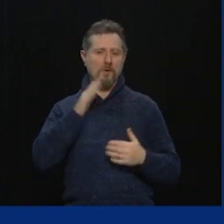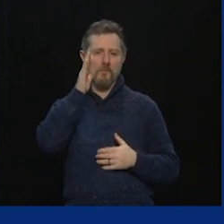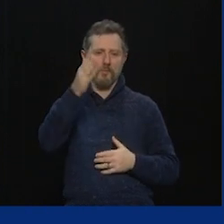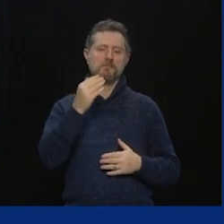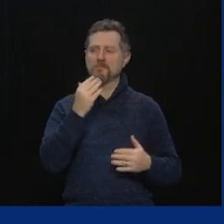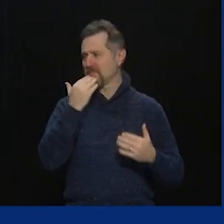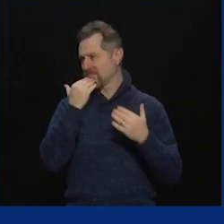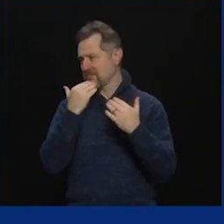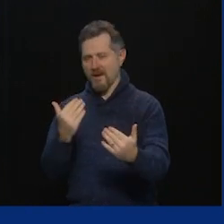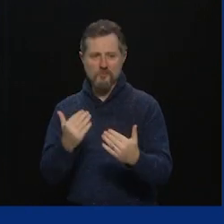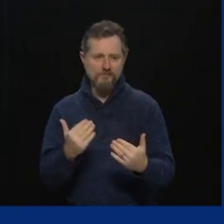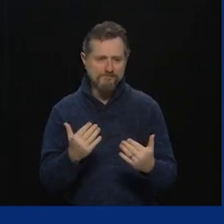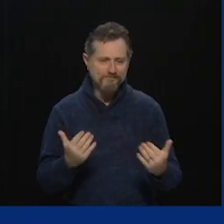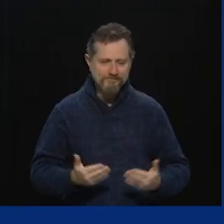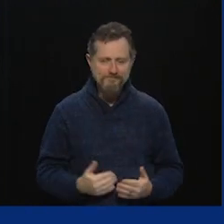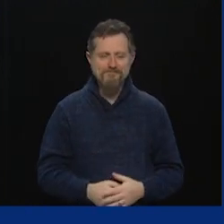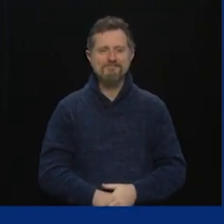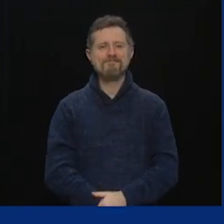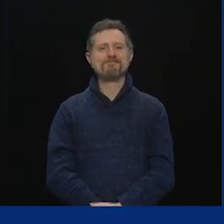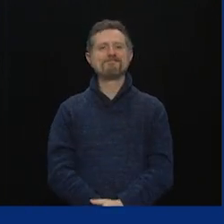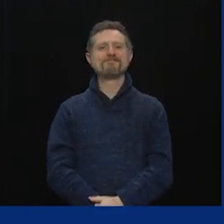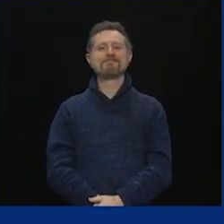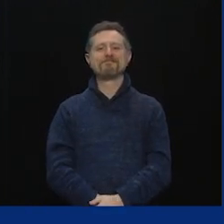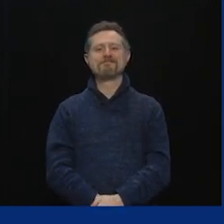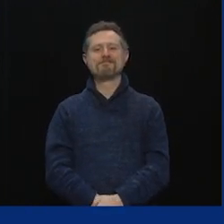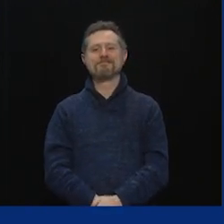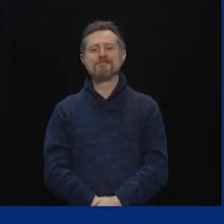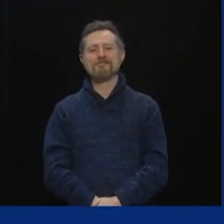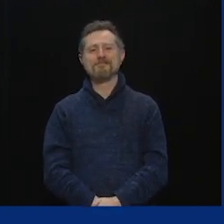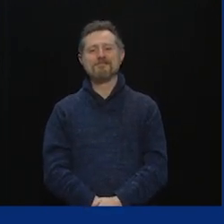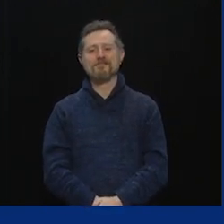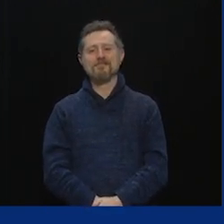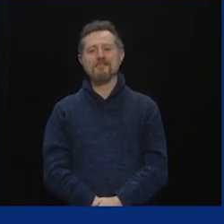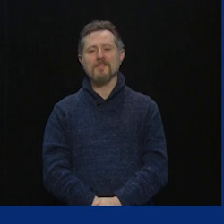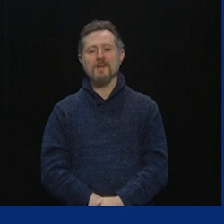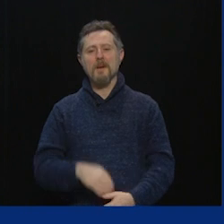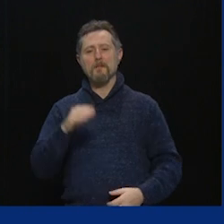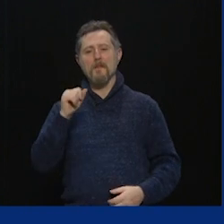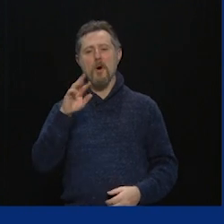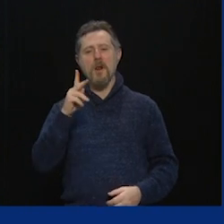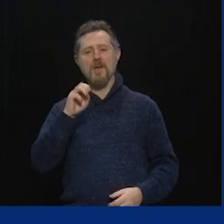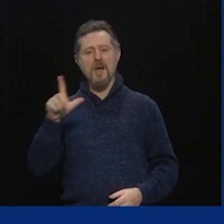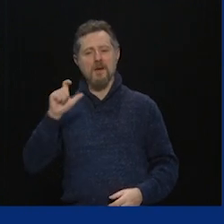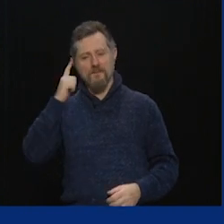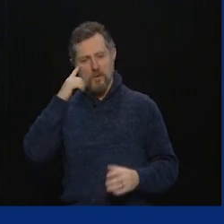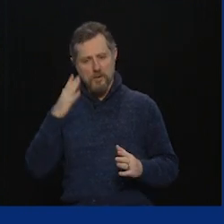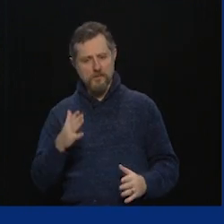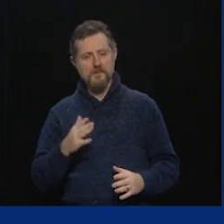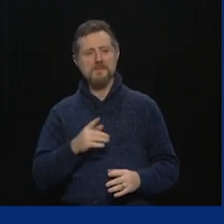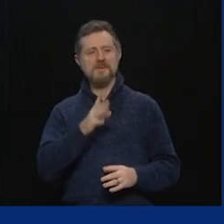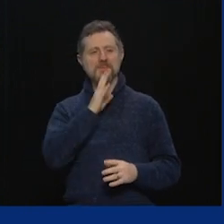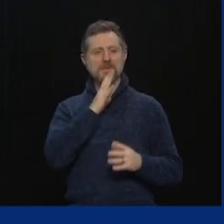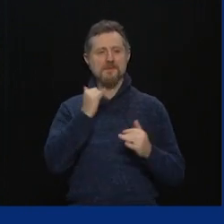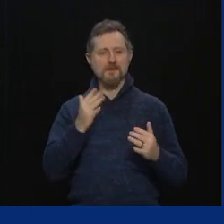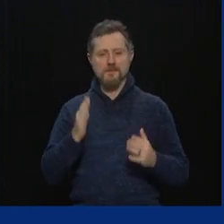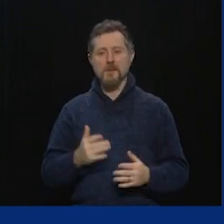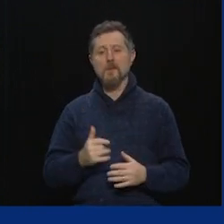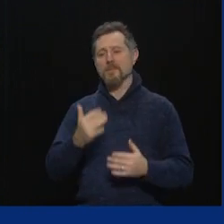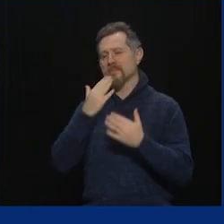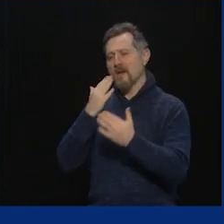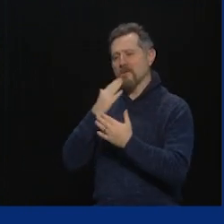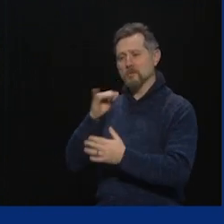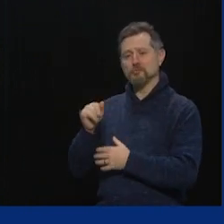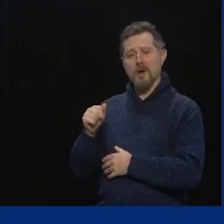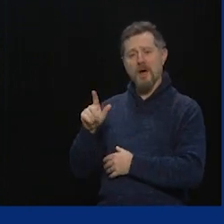Well, thank you, Jalil, and we are glad that you're here and look forward to all that you will contribute here in the United States. To